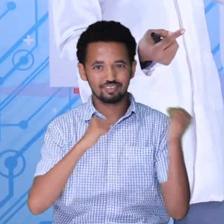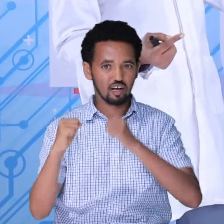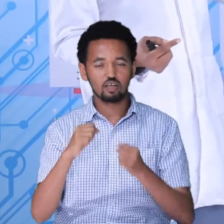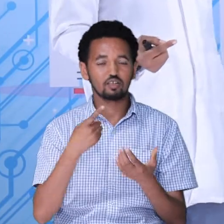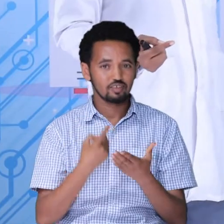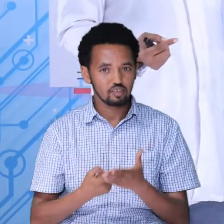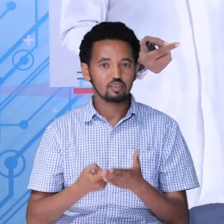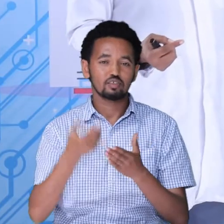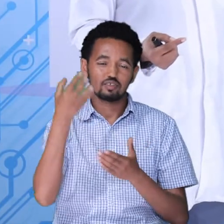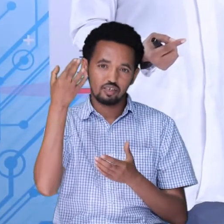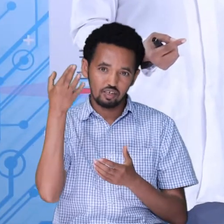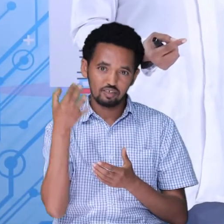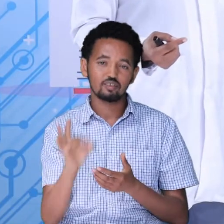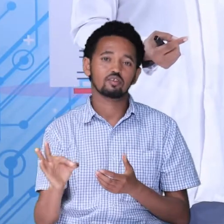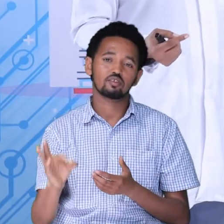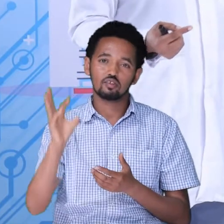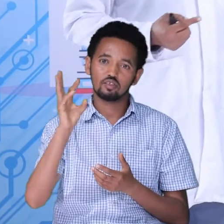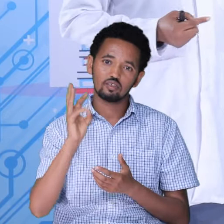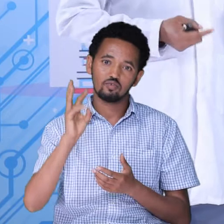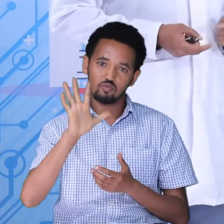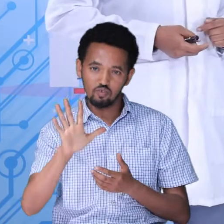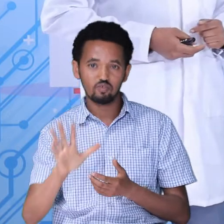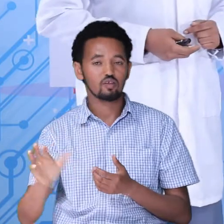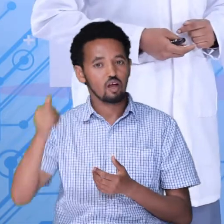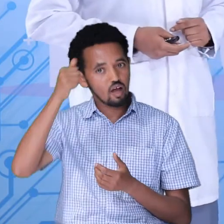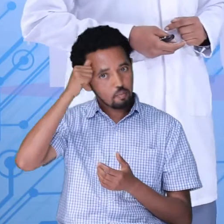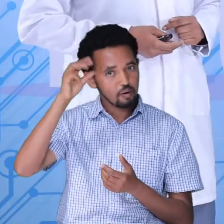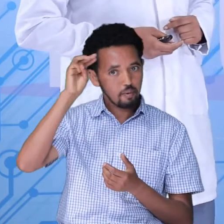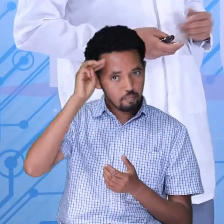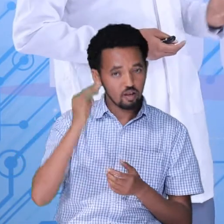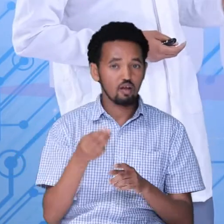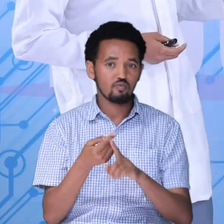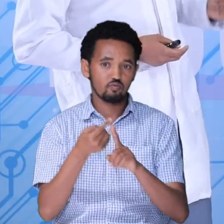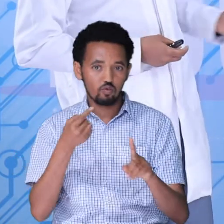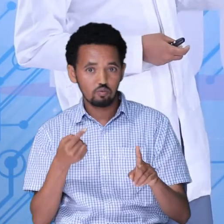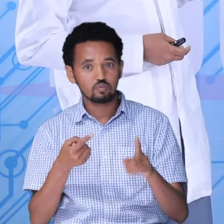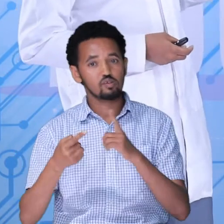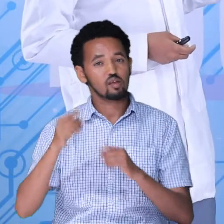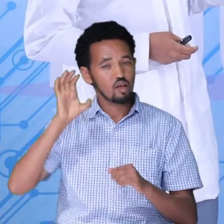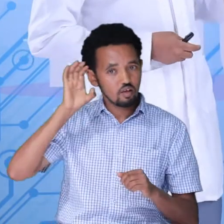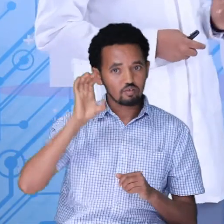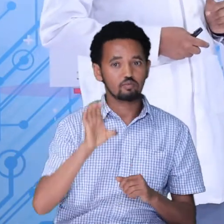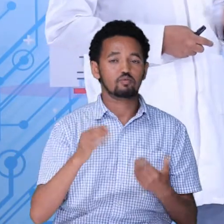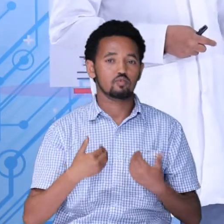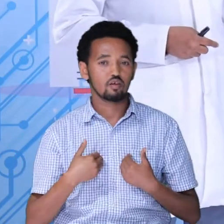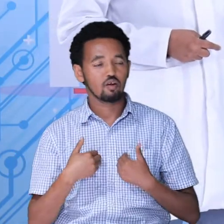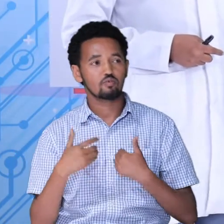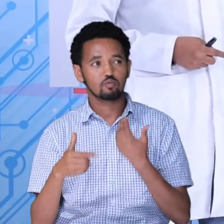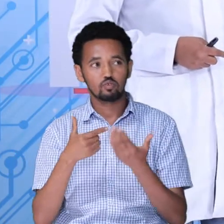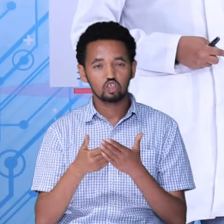in 1965, Ahmed Ben Bella was overthrown from the power. On